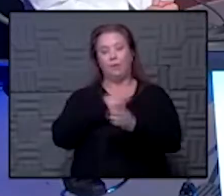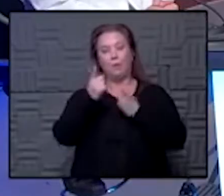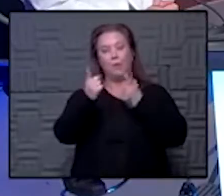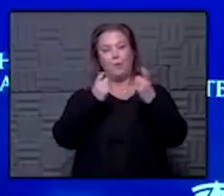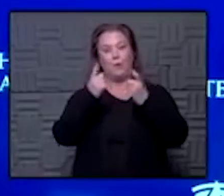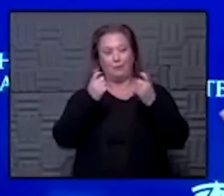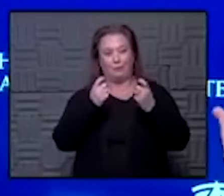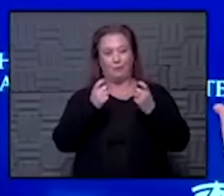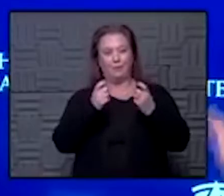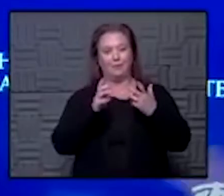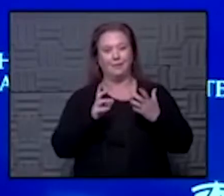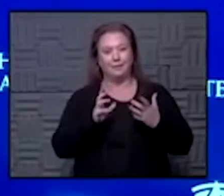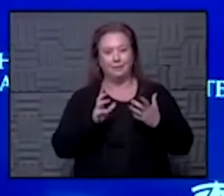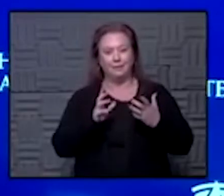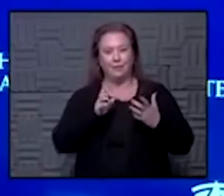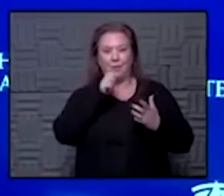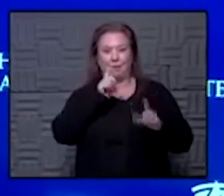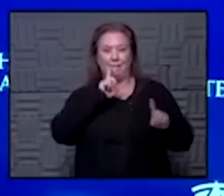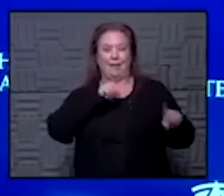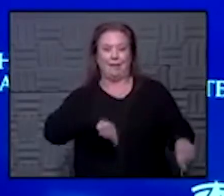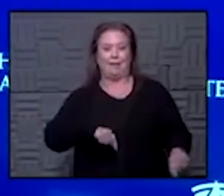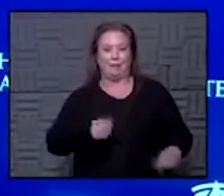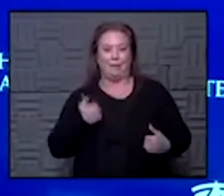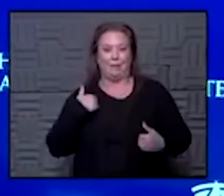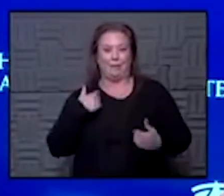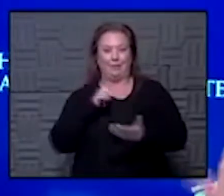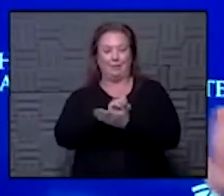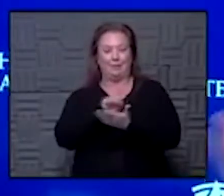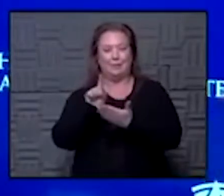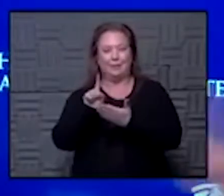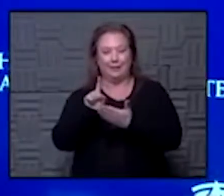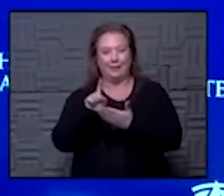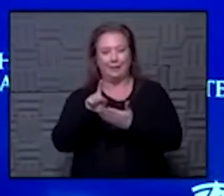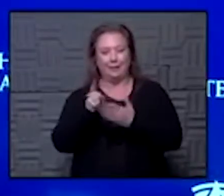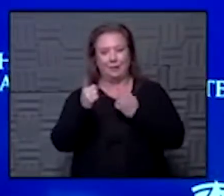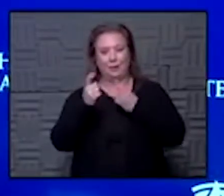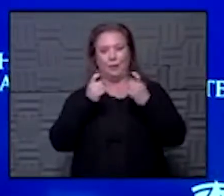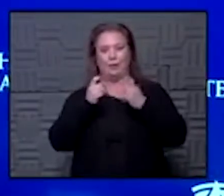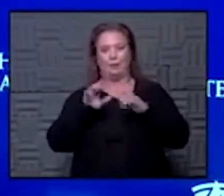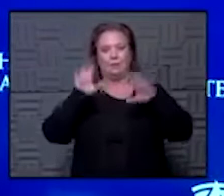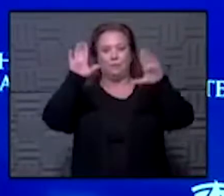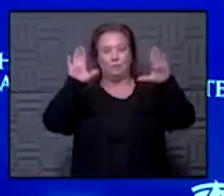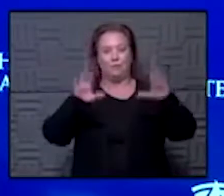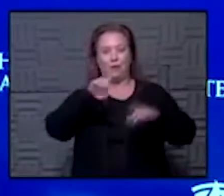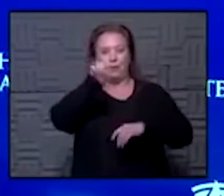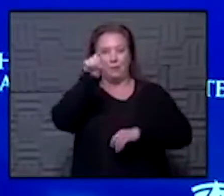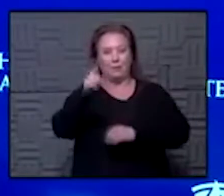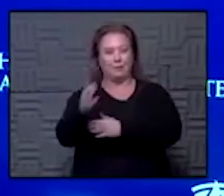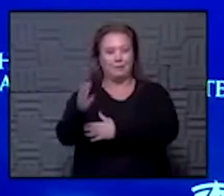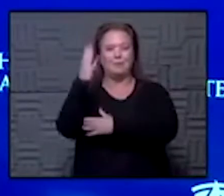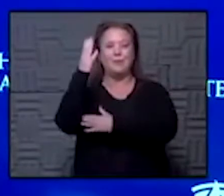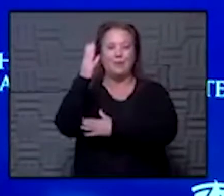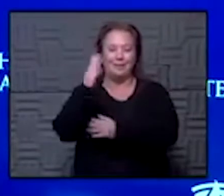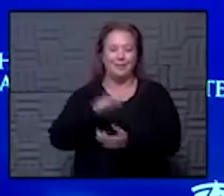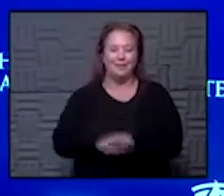questions that we didn't get to earlier in the week, you are asking some good questions this morning.